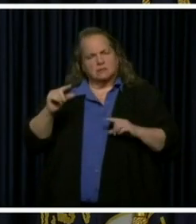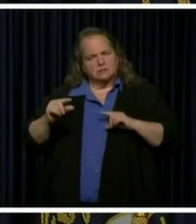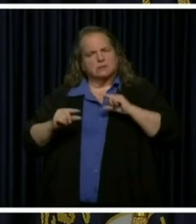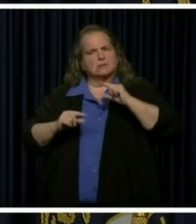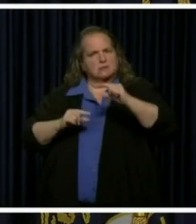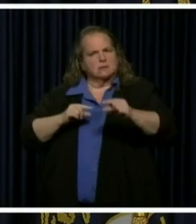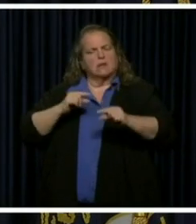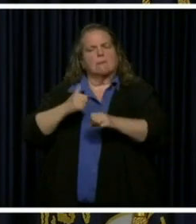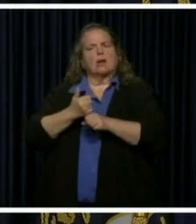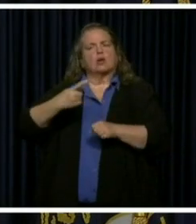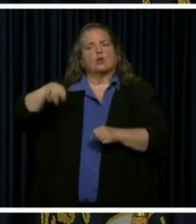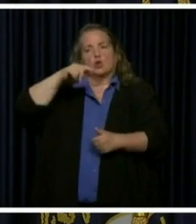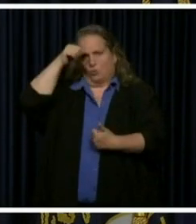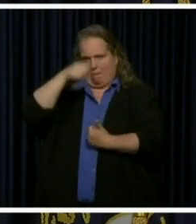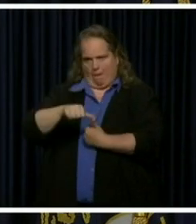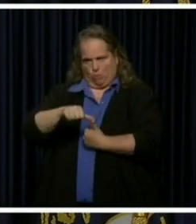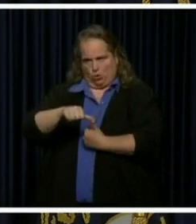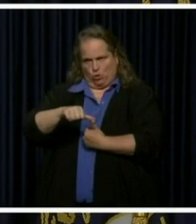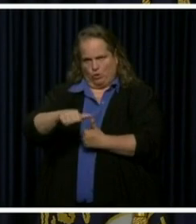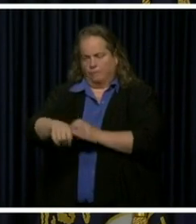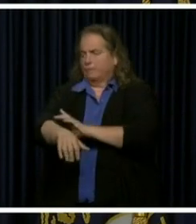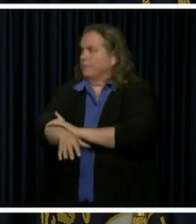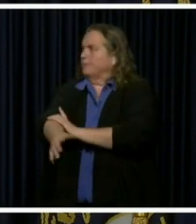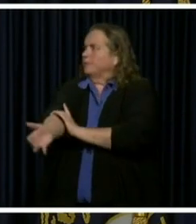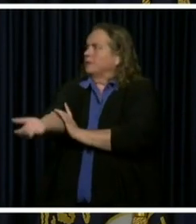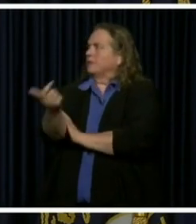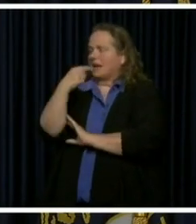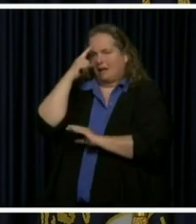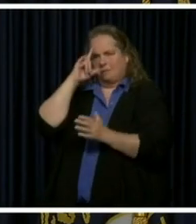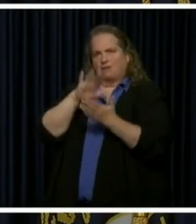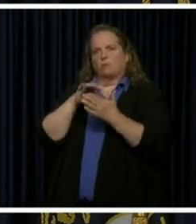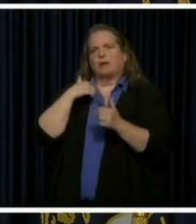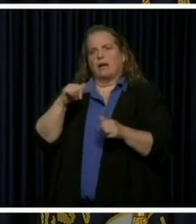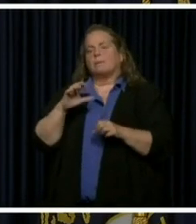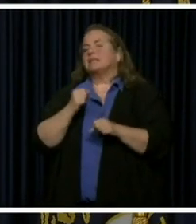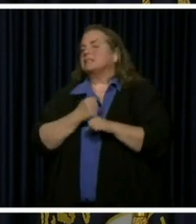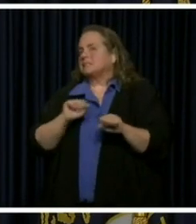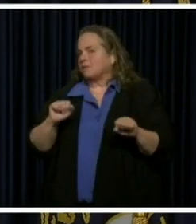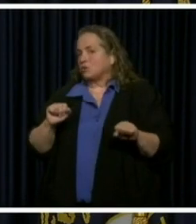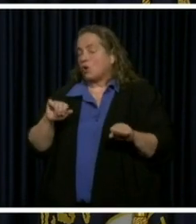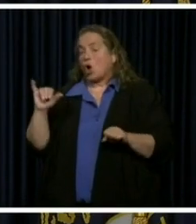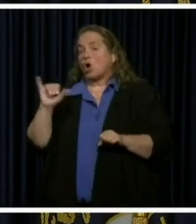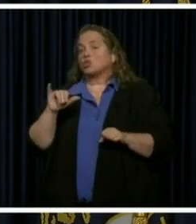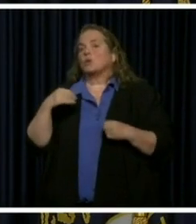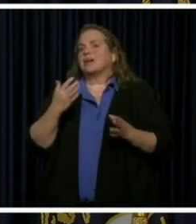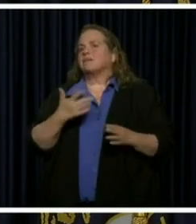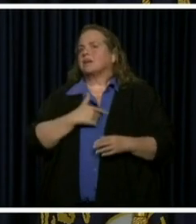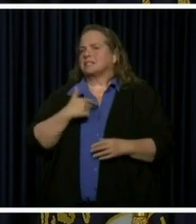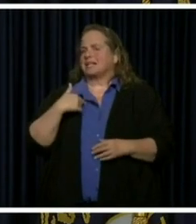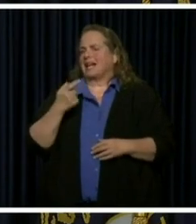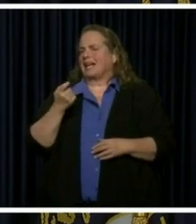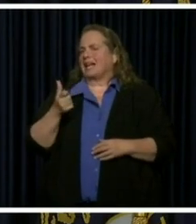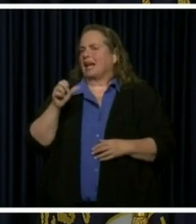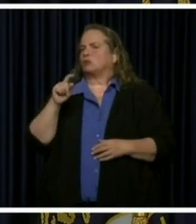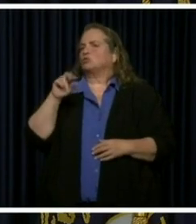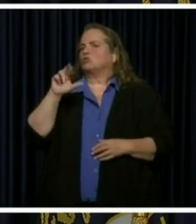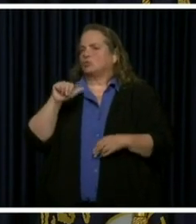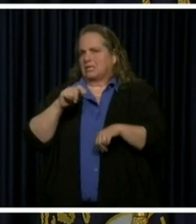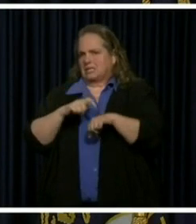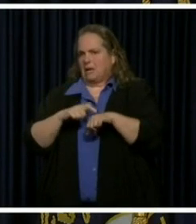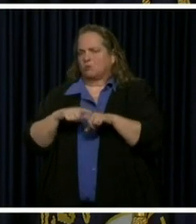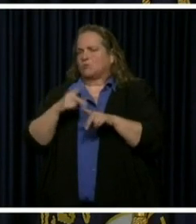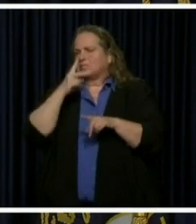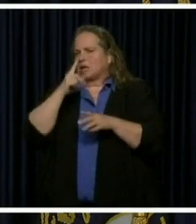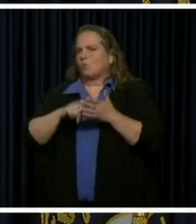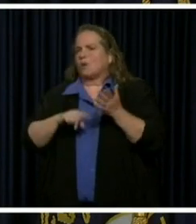it gives us an opportunity, then I believe that we can be safer. It also gives us a little bit of extra time to see what's happening in